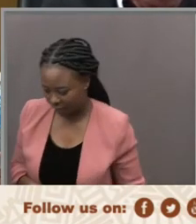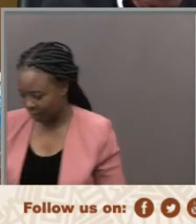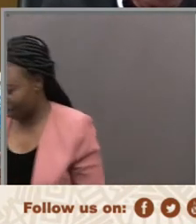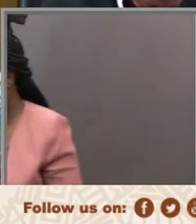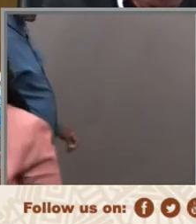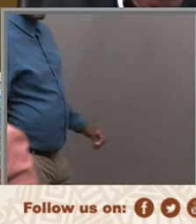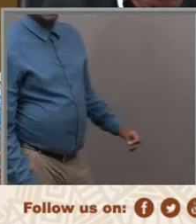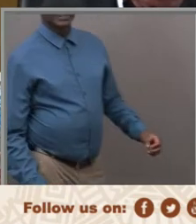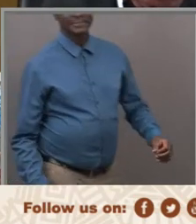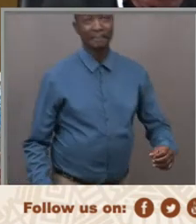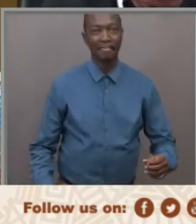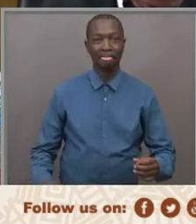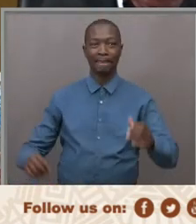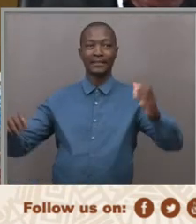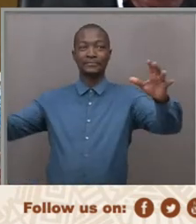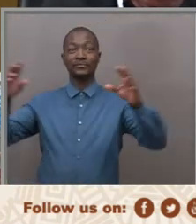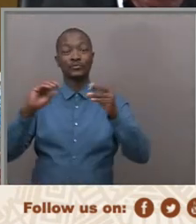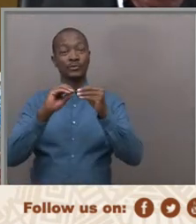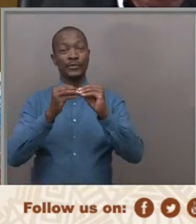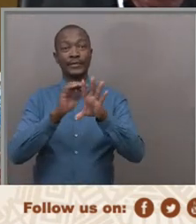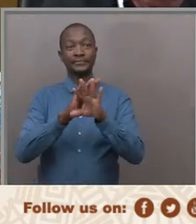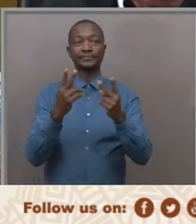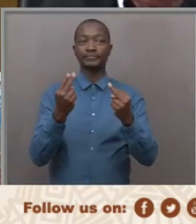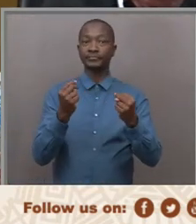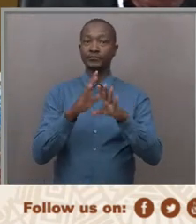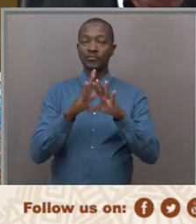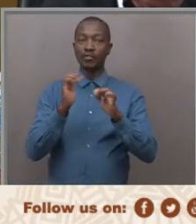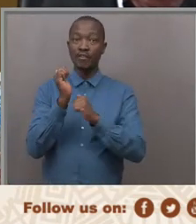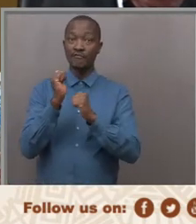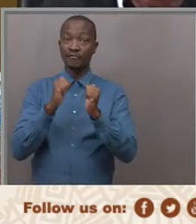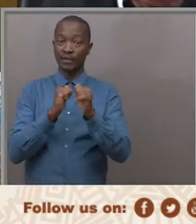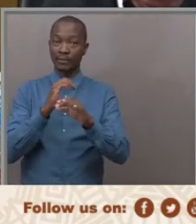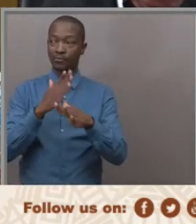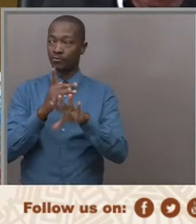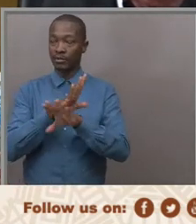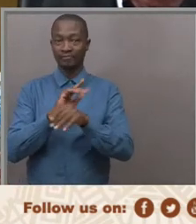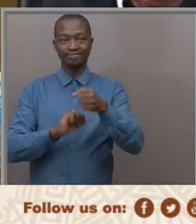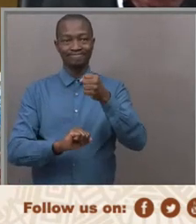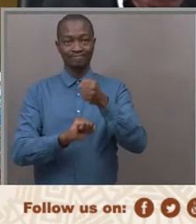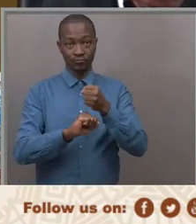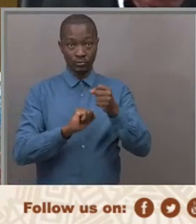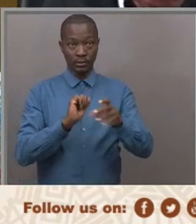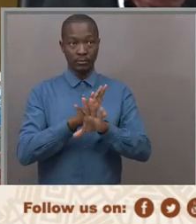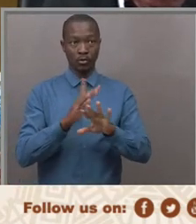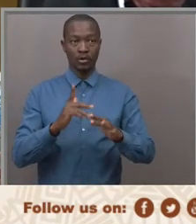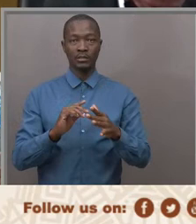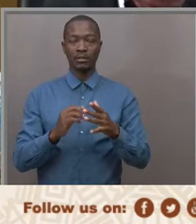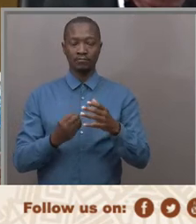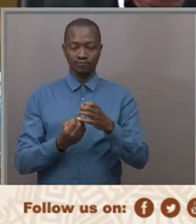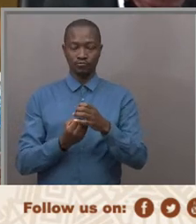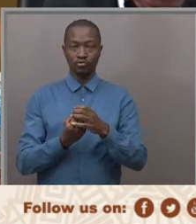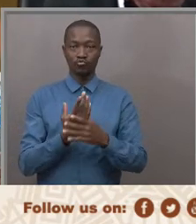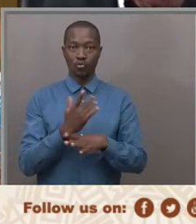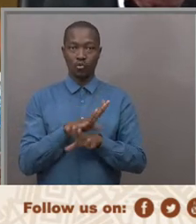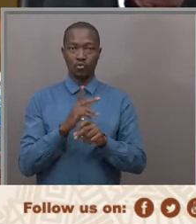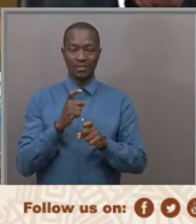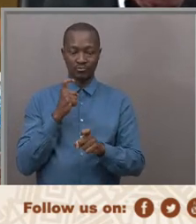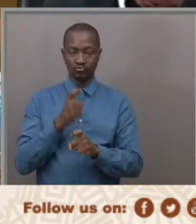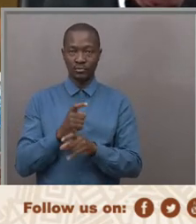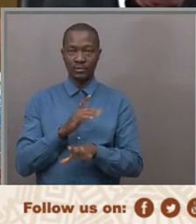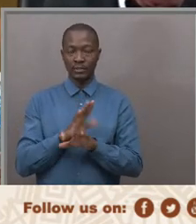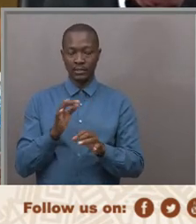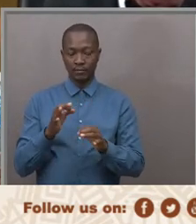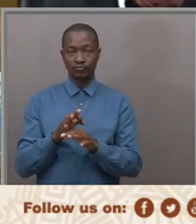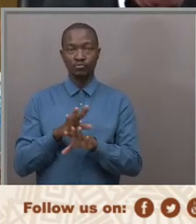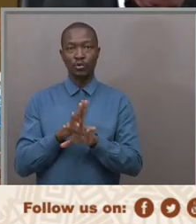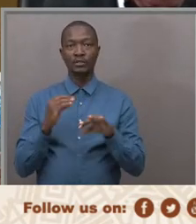a new regulatory framework to support the growth and thriving of small businesses in the